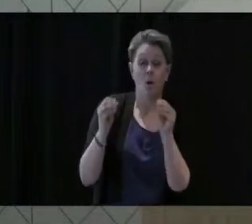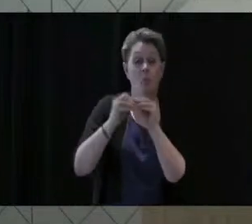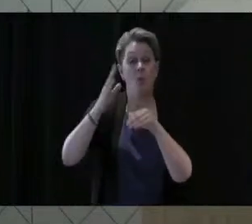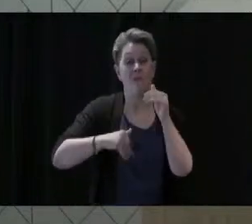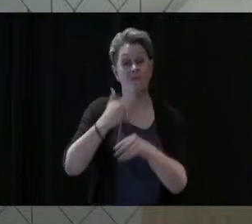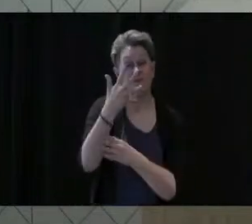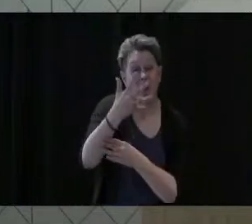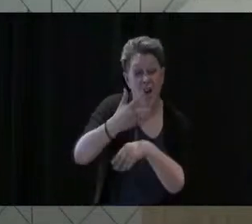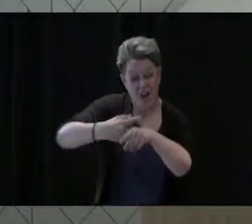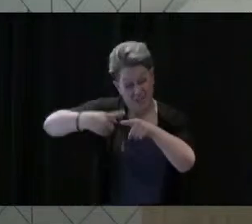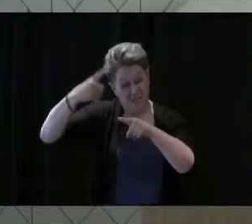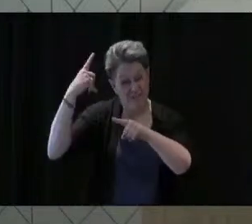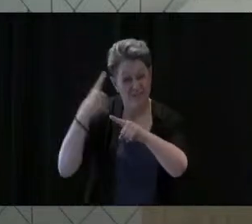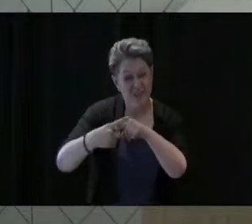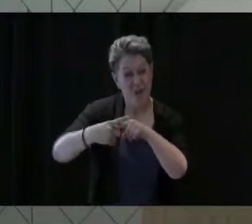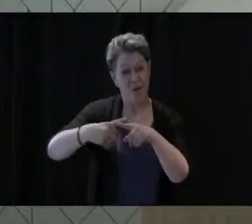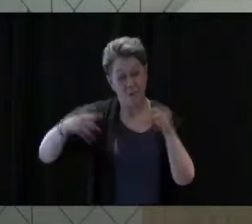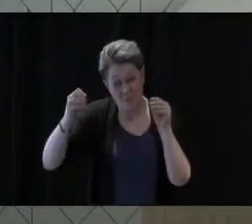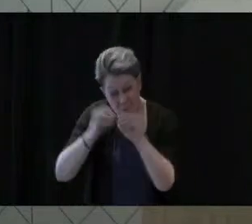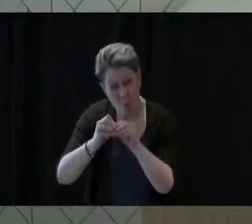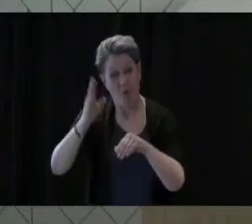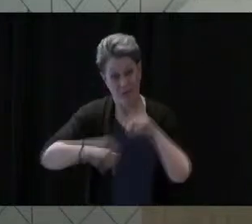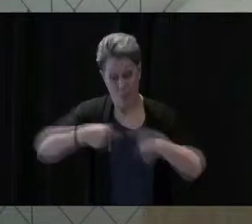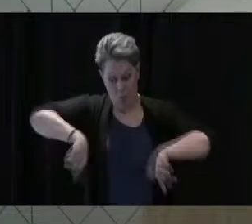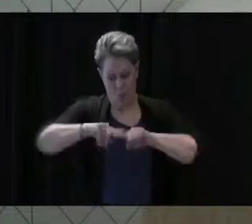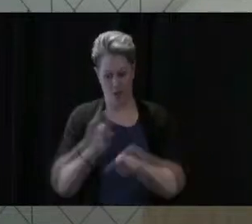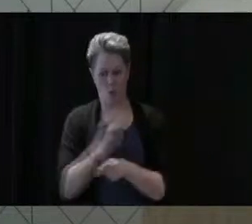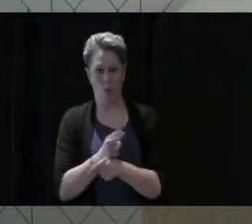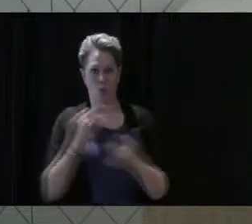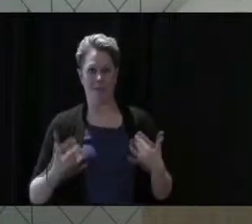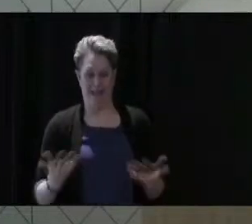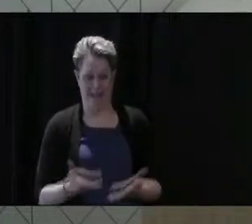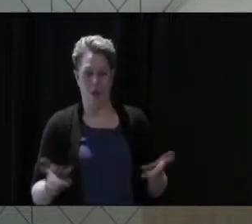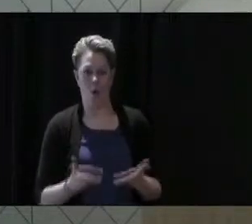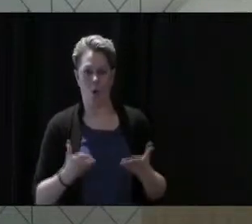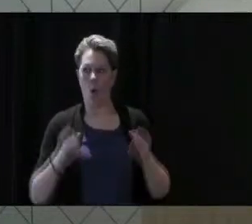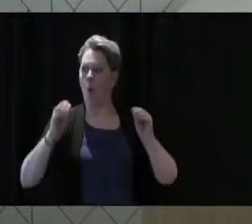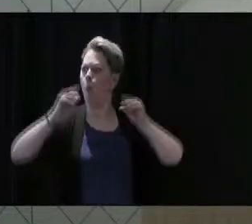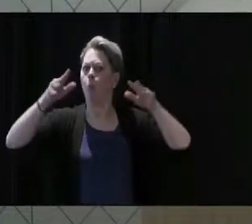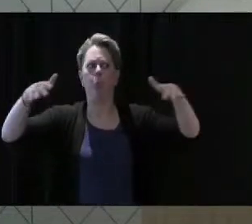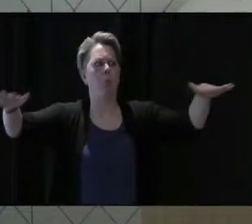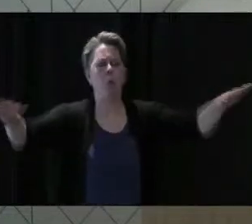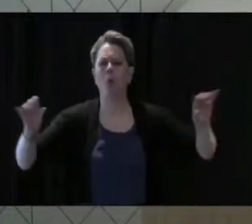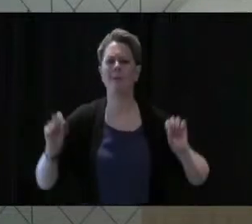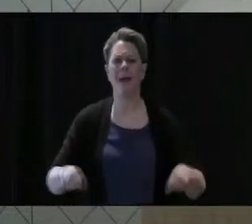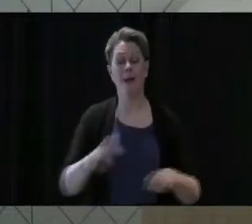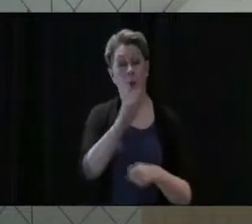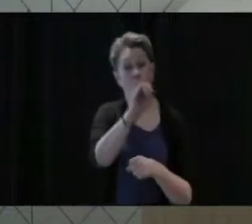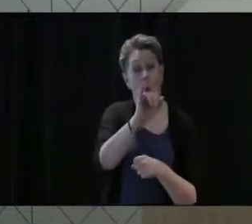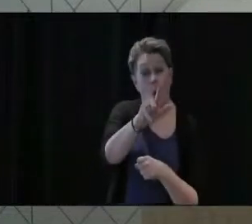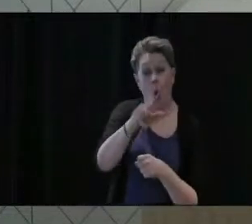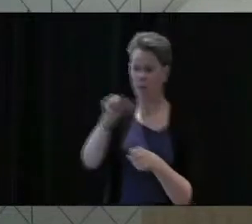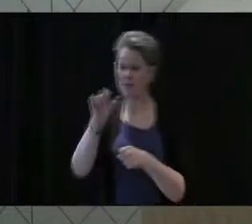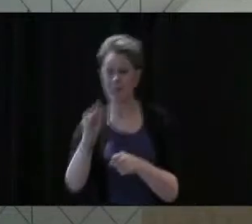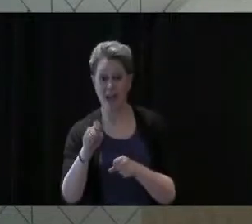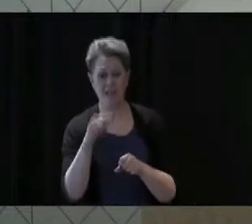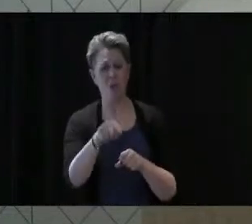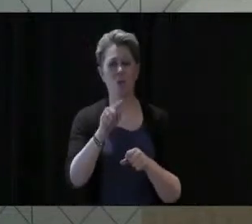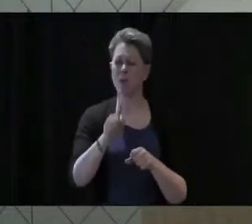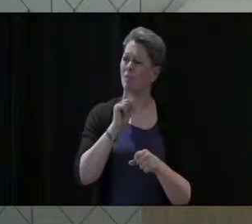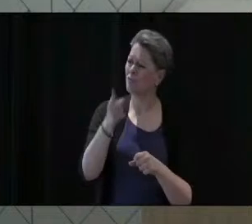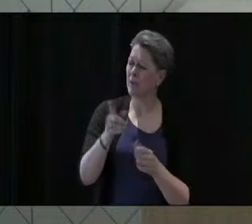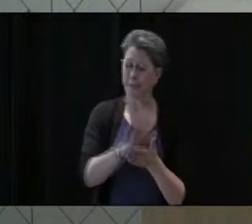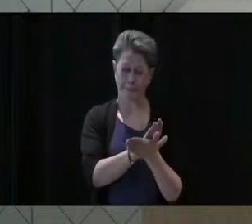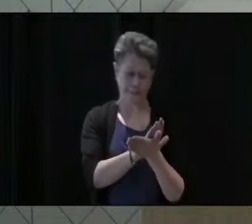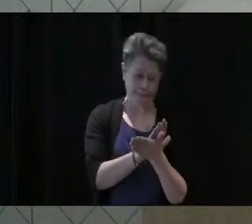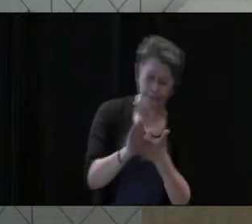five times that we can use on our own. Our oil and gas is some of the lowest carbon intensity oil